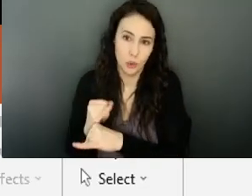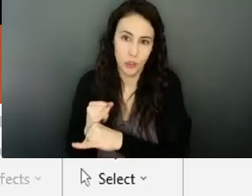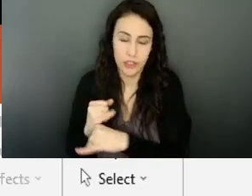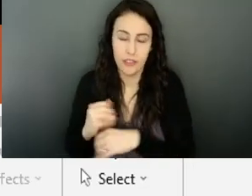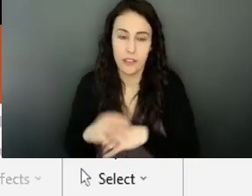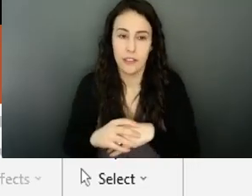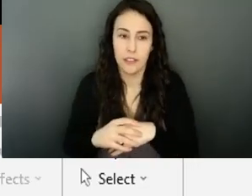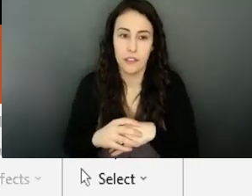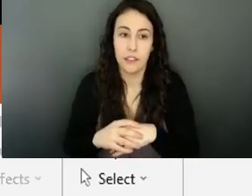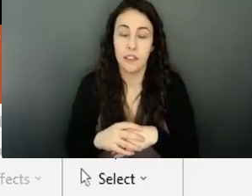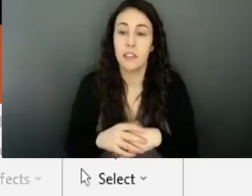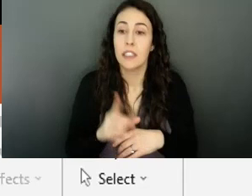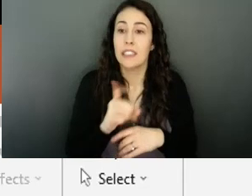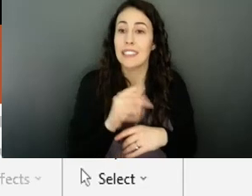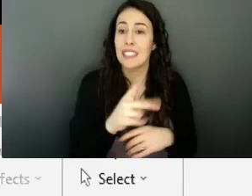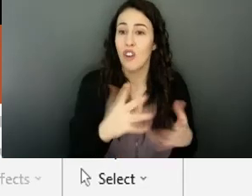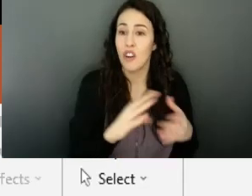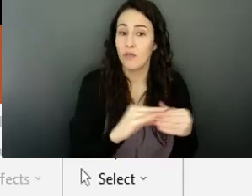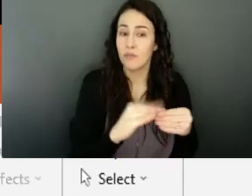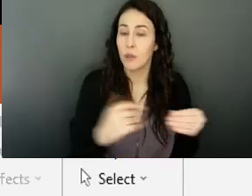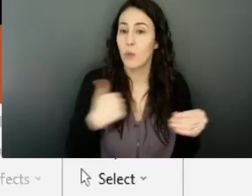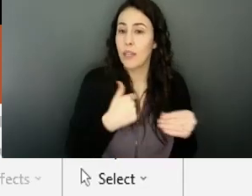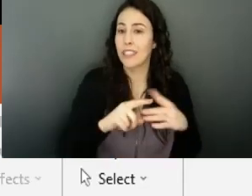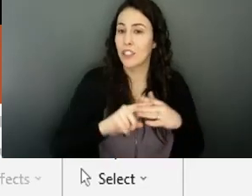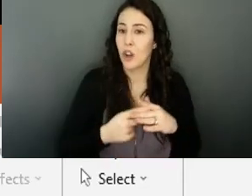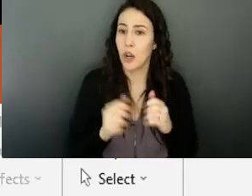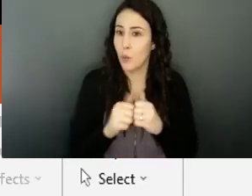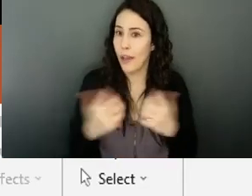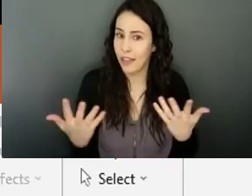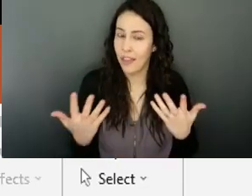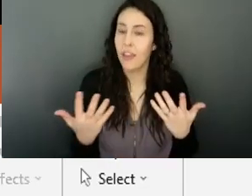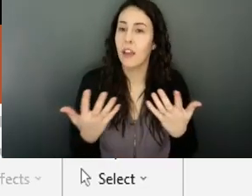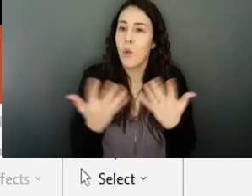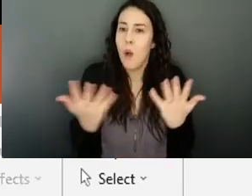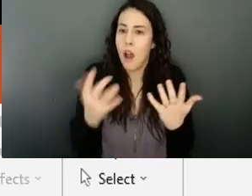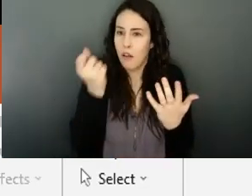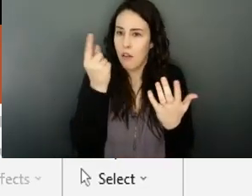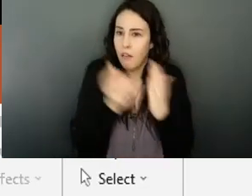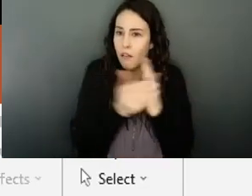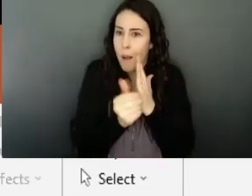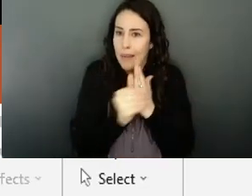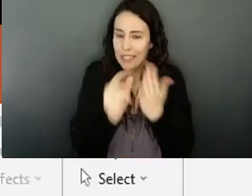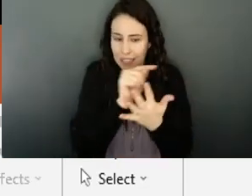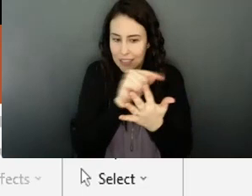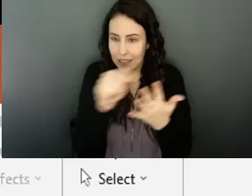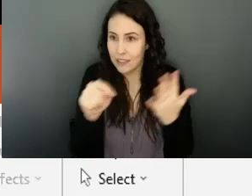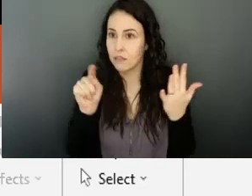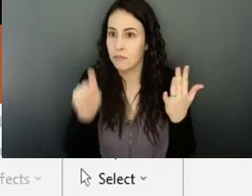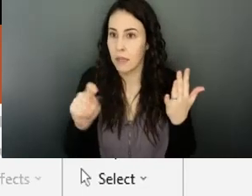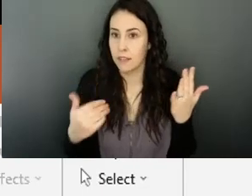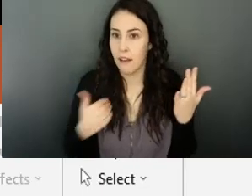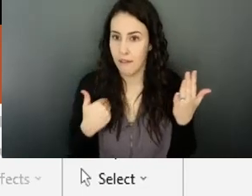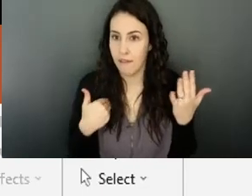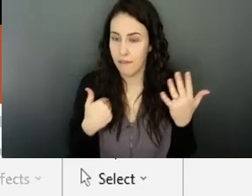we start with what are the competencies that they need to have? What do they need to be